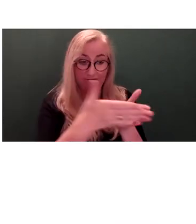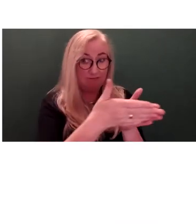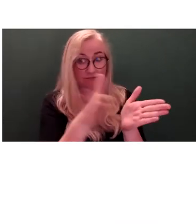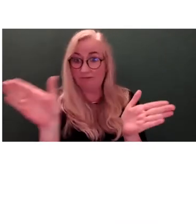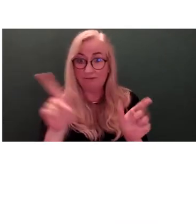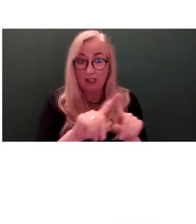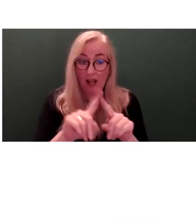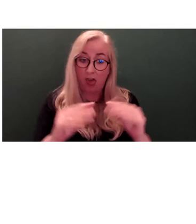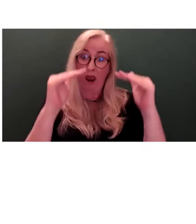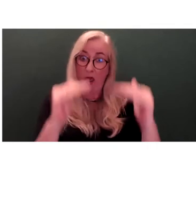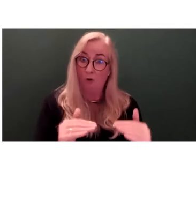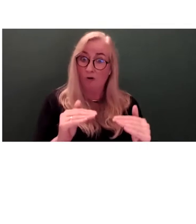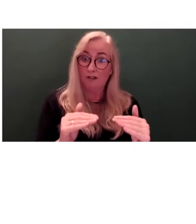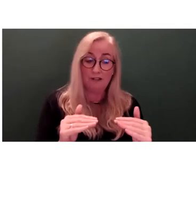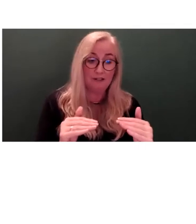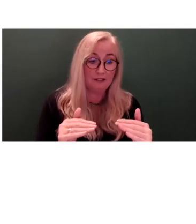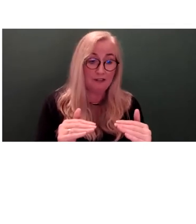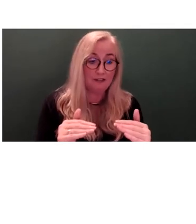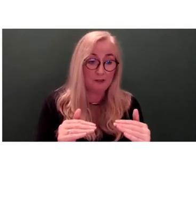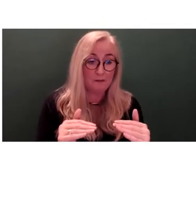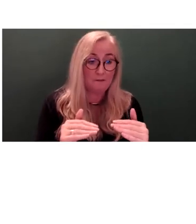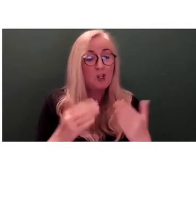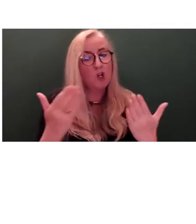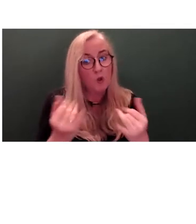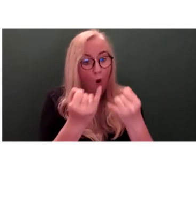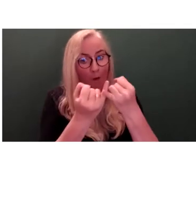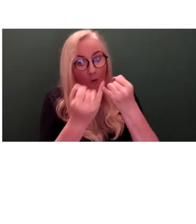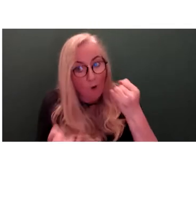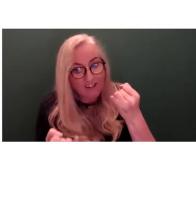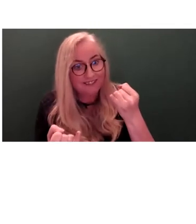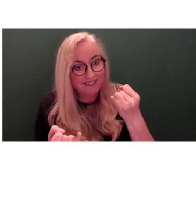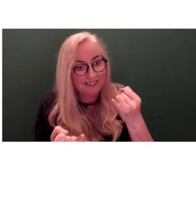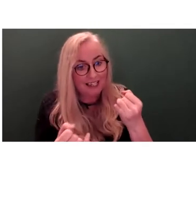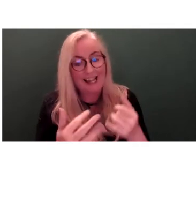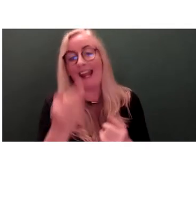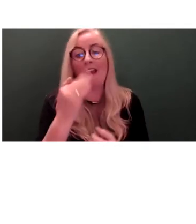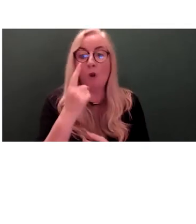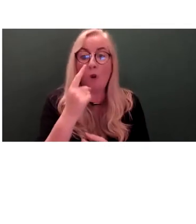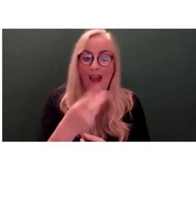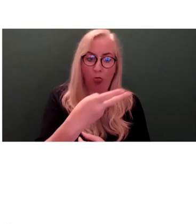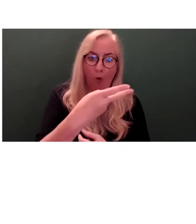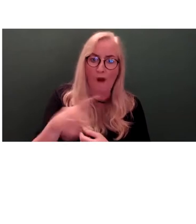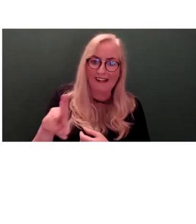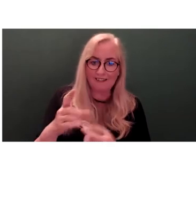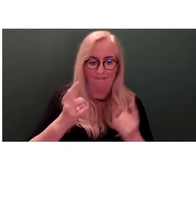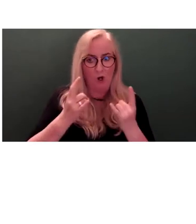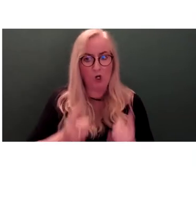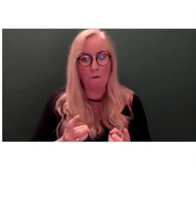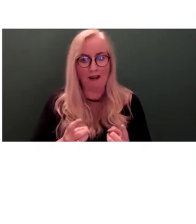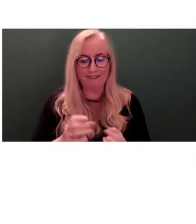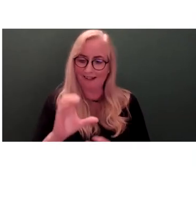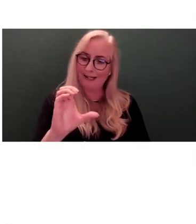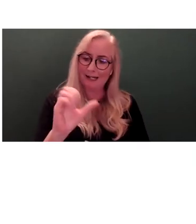is quite low. And so it's even worse when you consider that in terms of the waste of human capital, that the